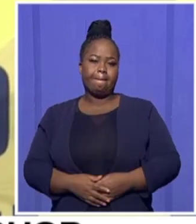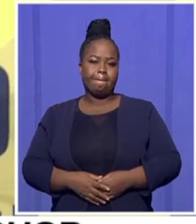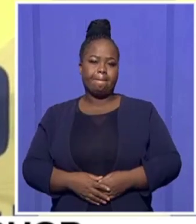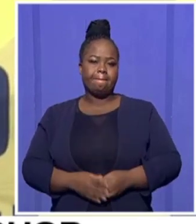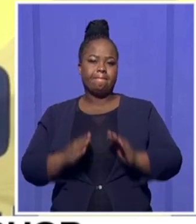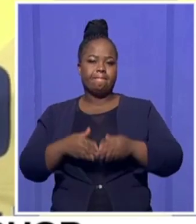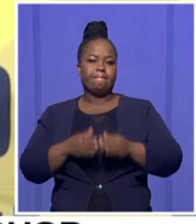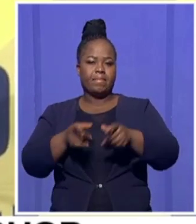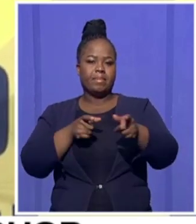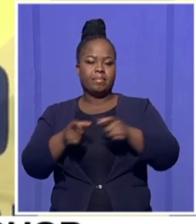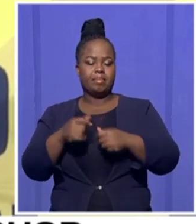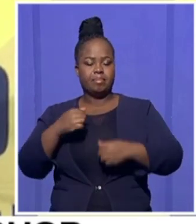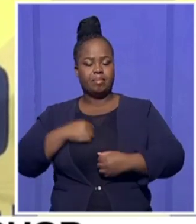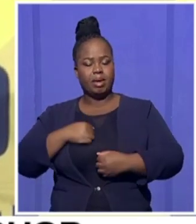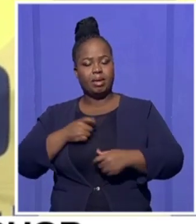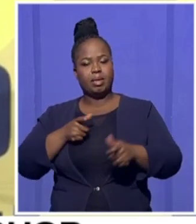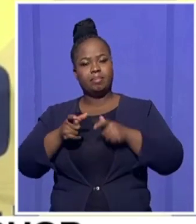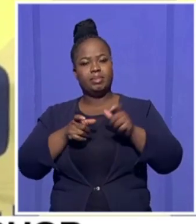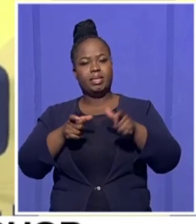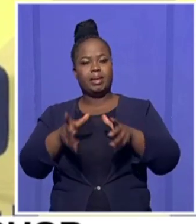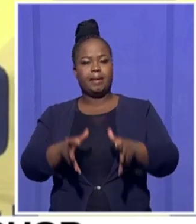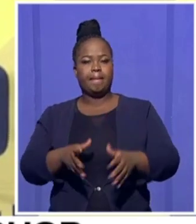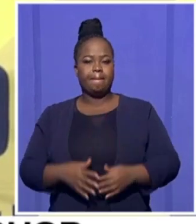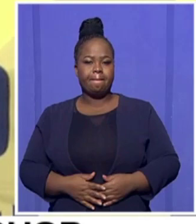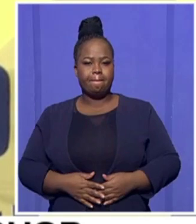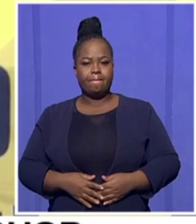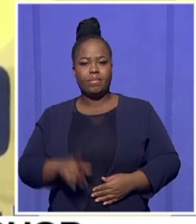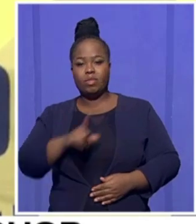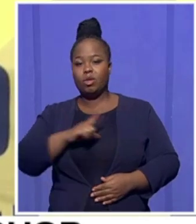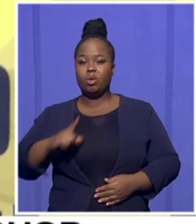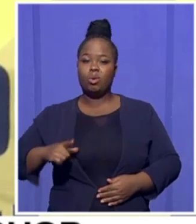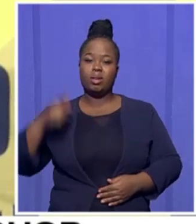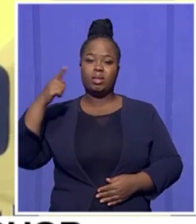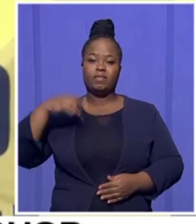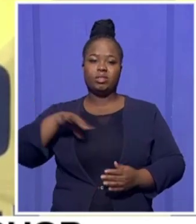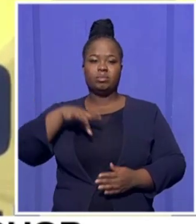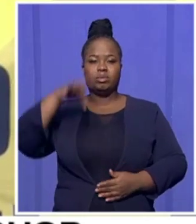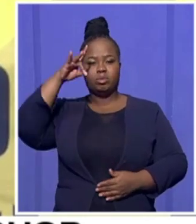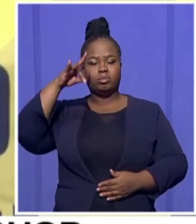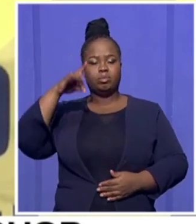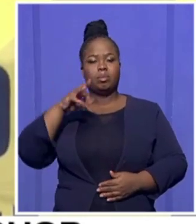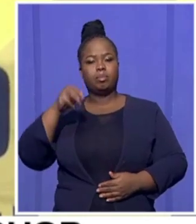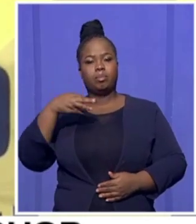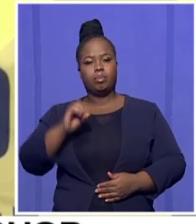Captain, my captain. Long live the spirit of Comrade